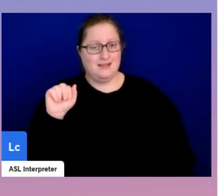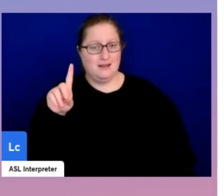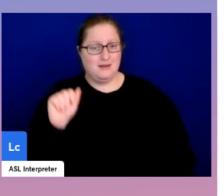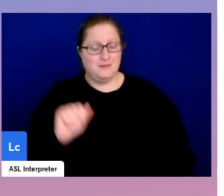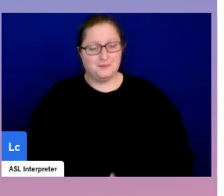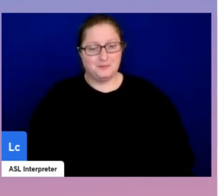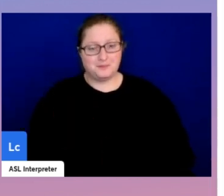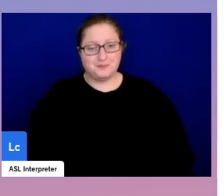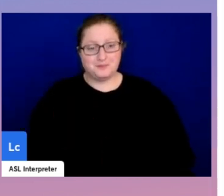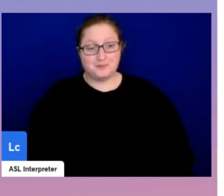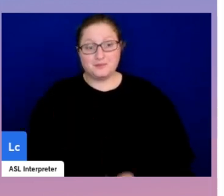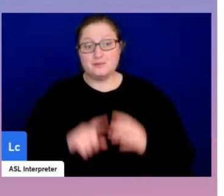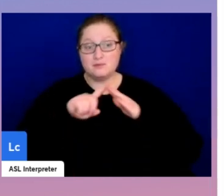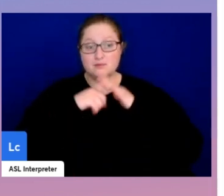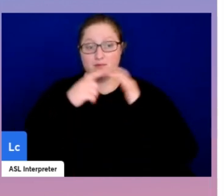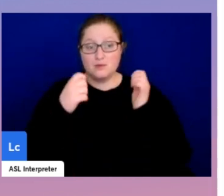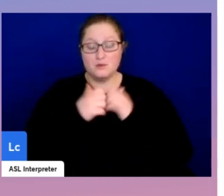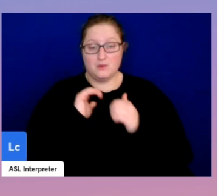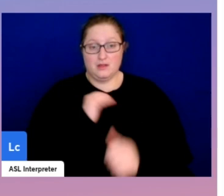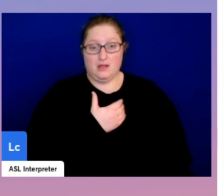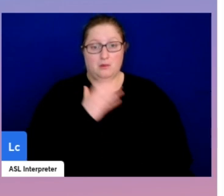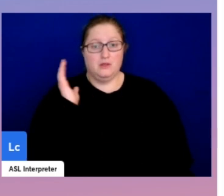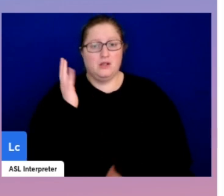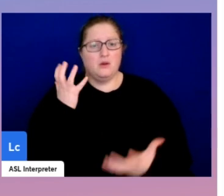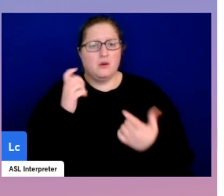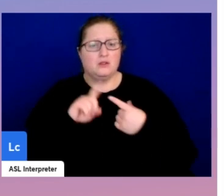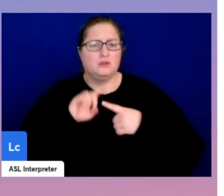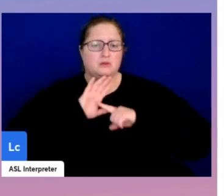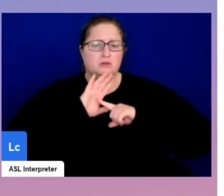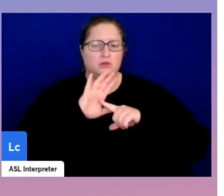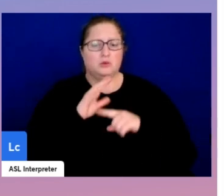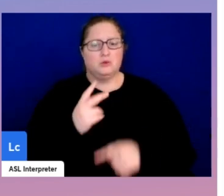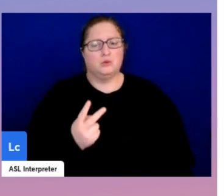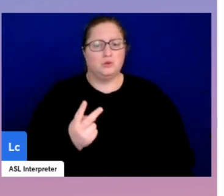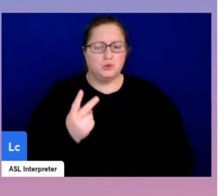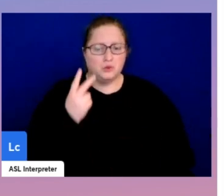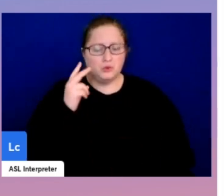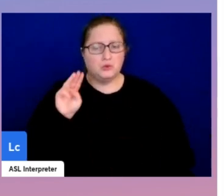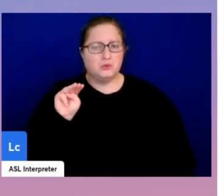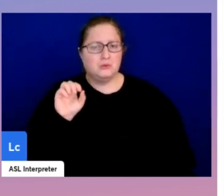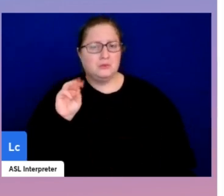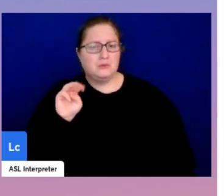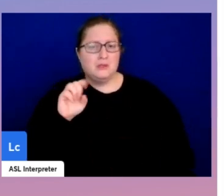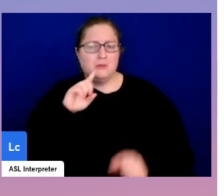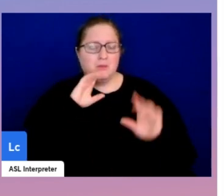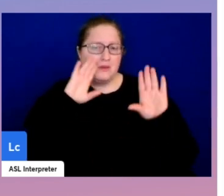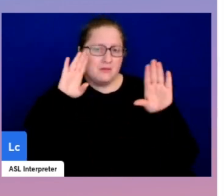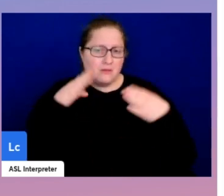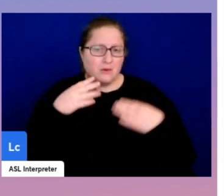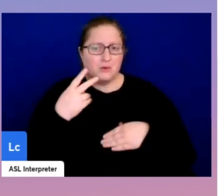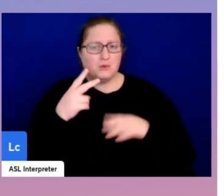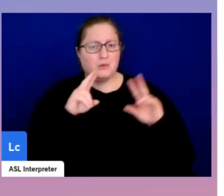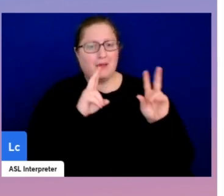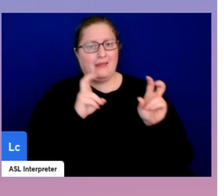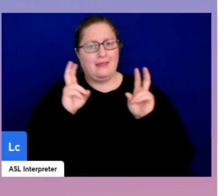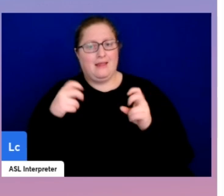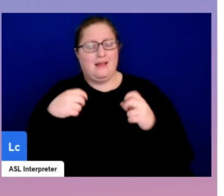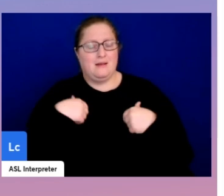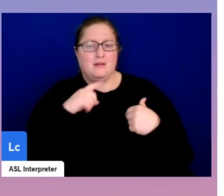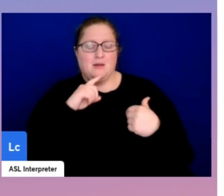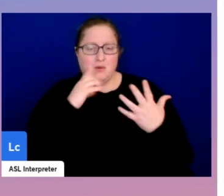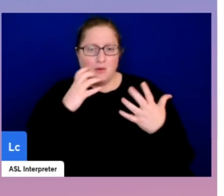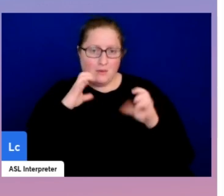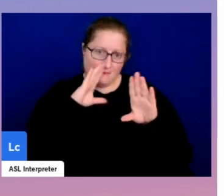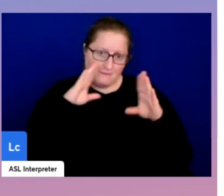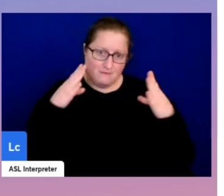To get started with the talk, I want to present you two memes that sort of focus on the two themes that I want to get across today during the